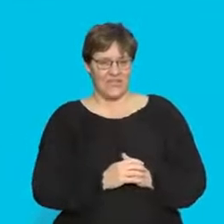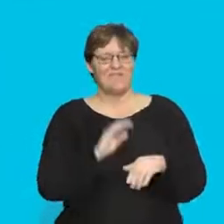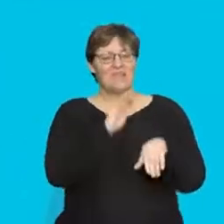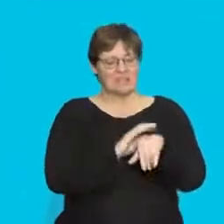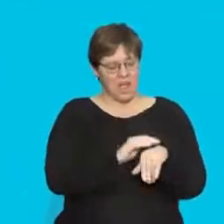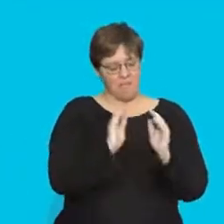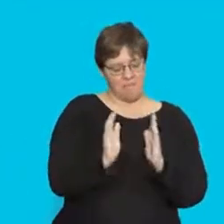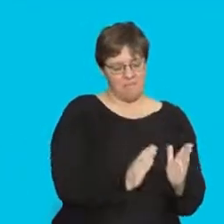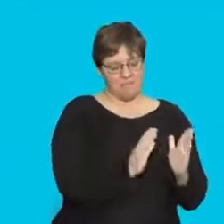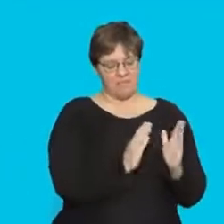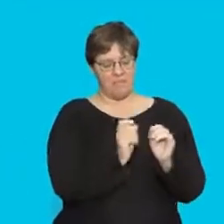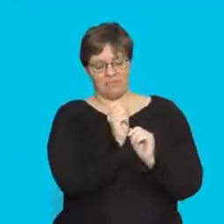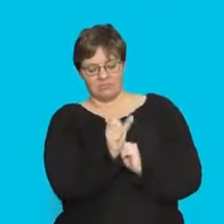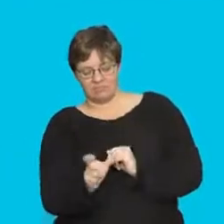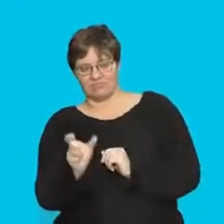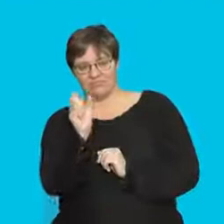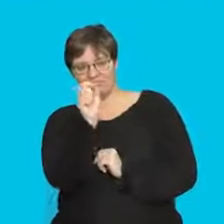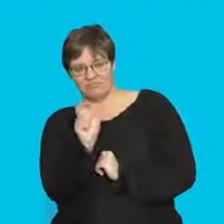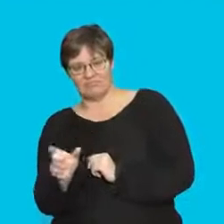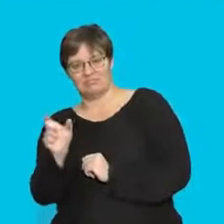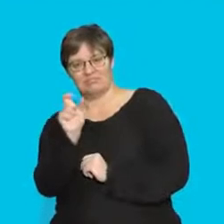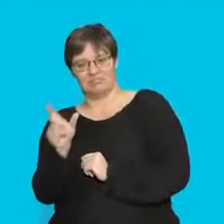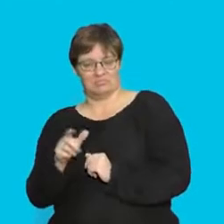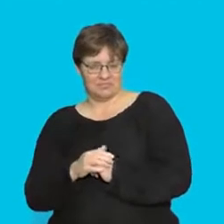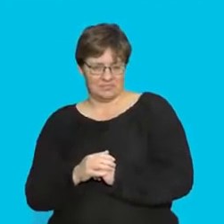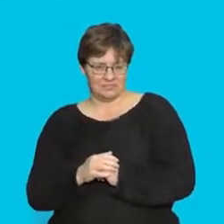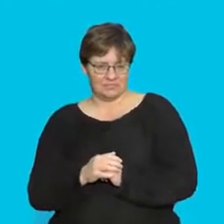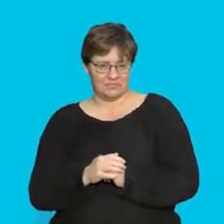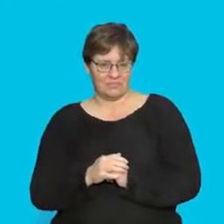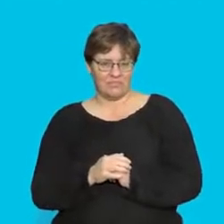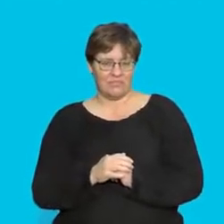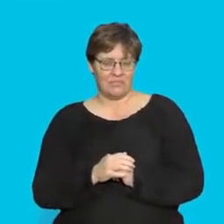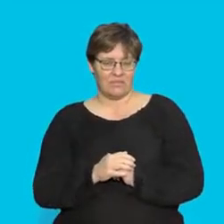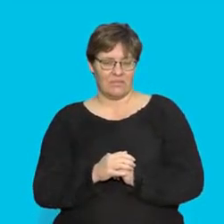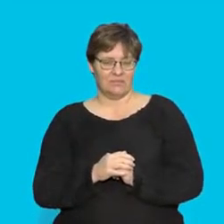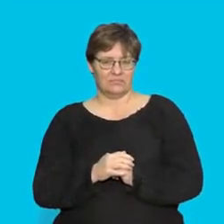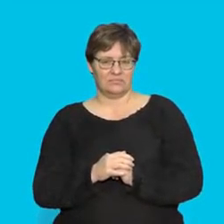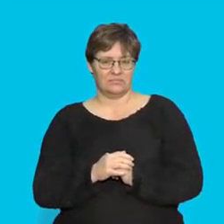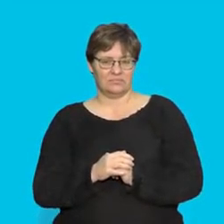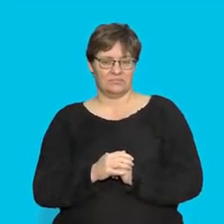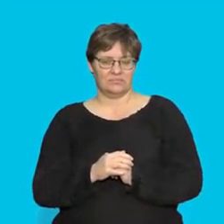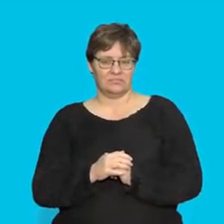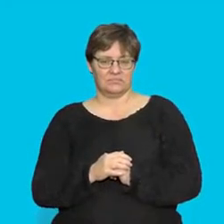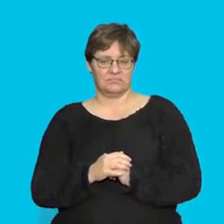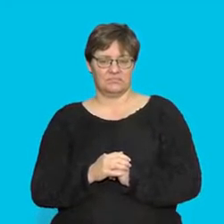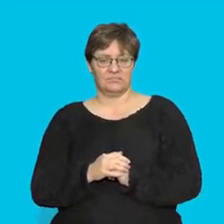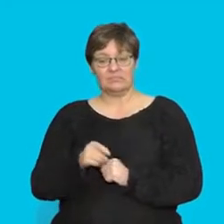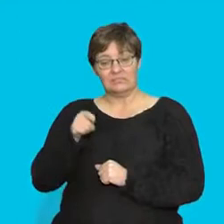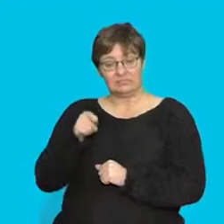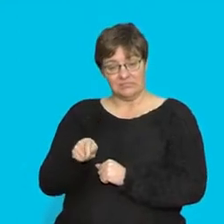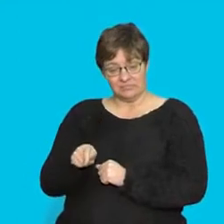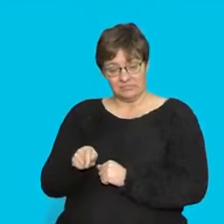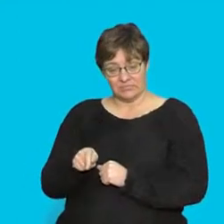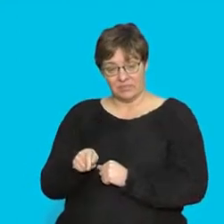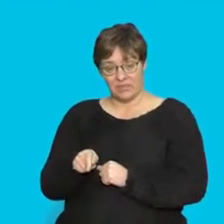lags. We'll see that the prey population peaks